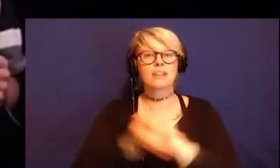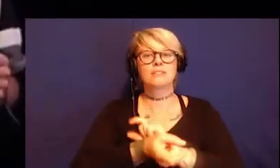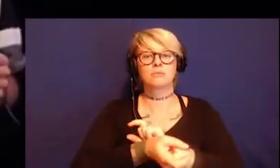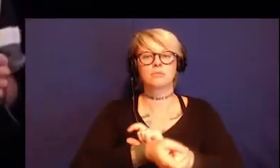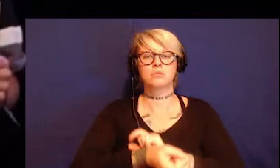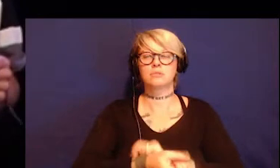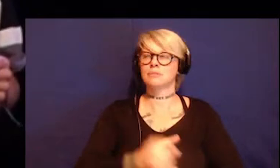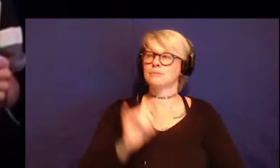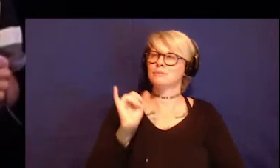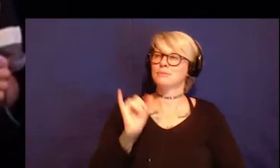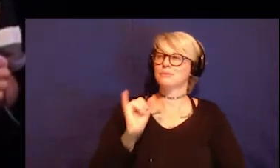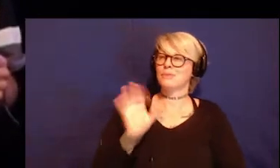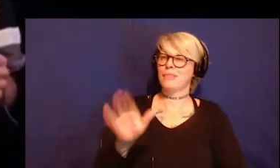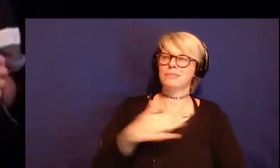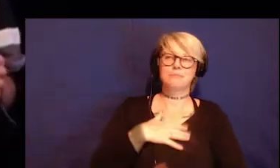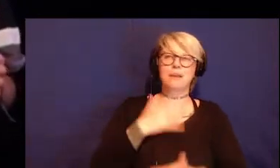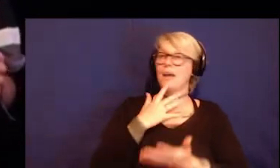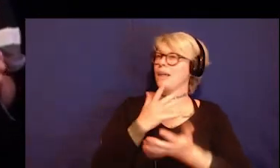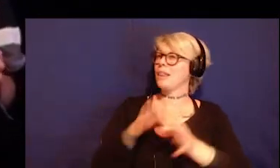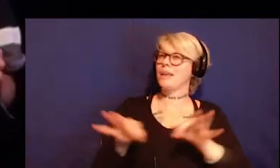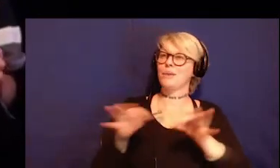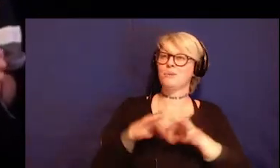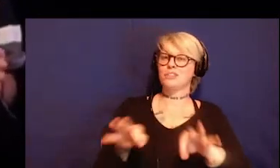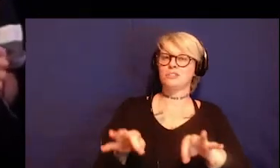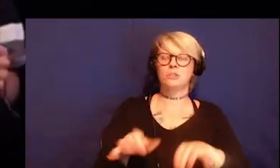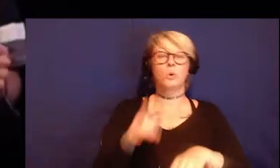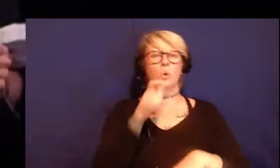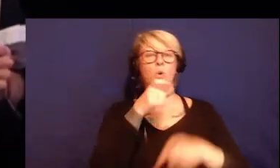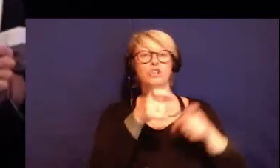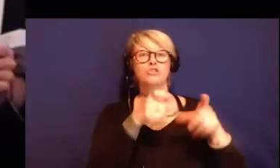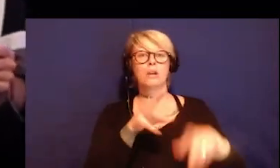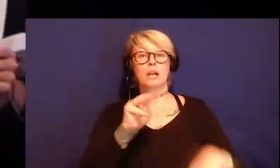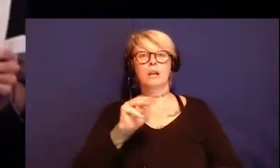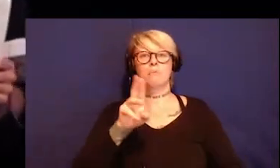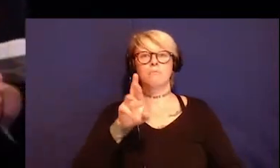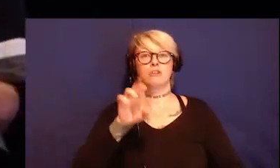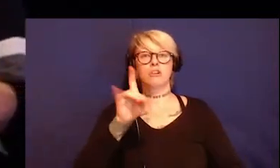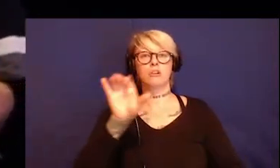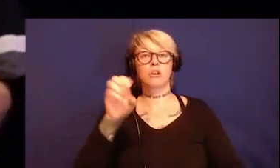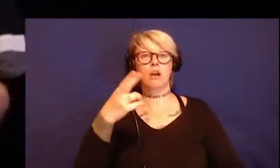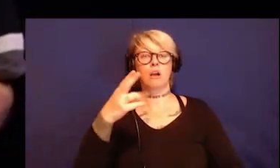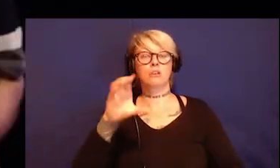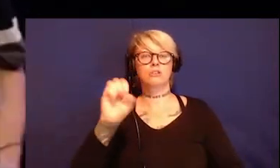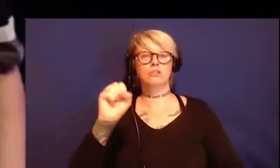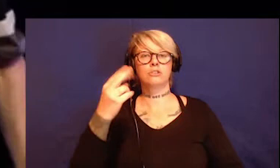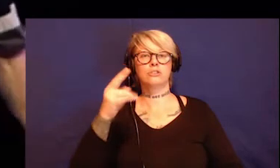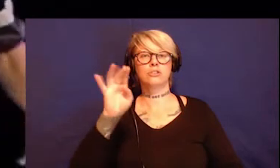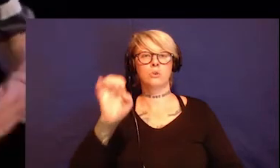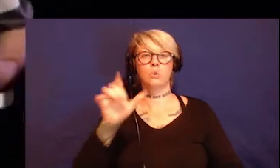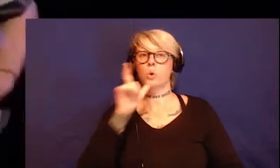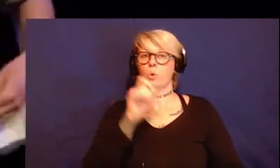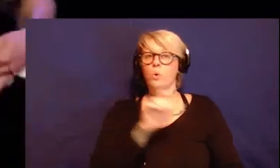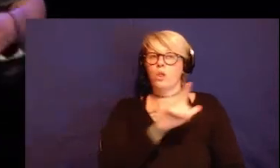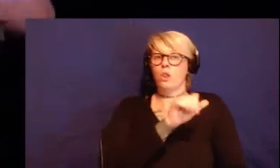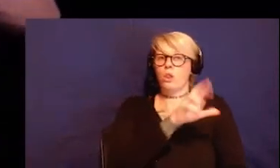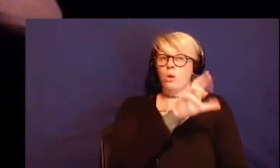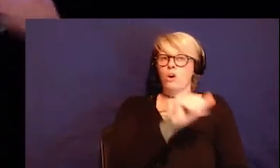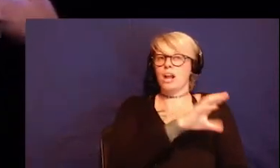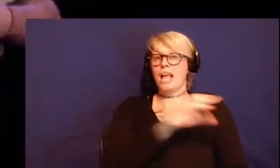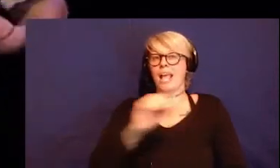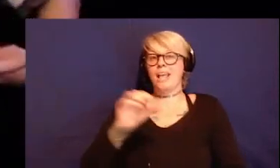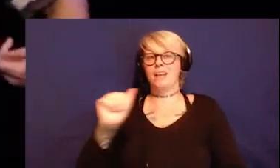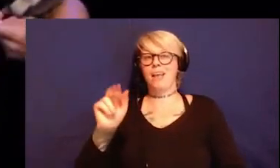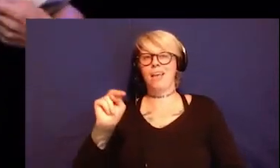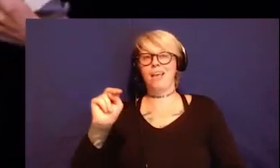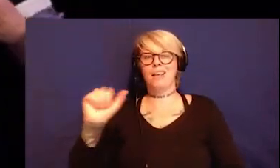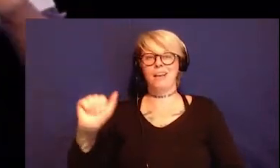my language. This is a little bit of direction from Murdoch Schoen, and the performers are Anna Burkholder and Laura Buchanan, 2